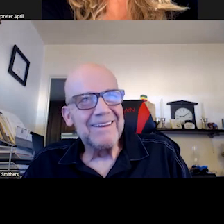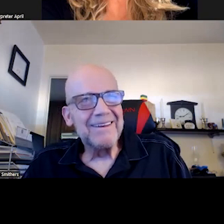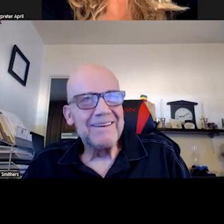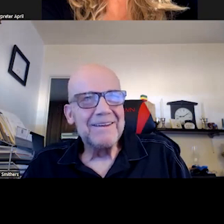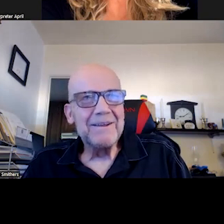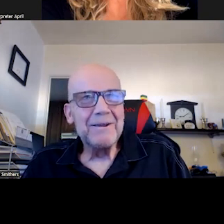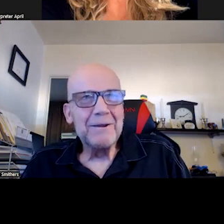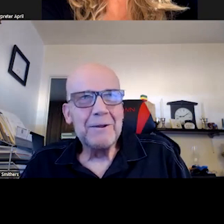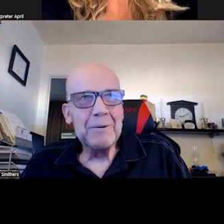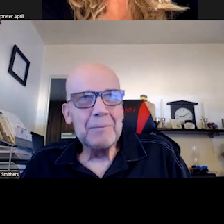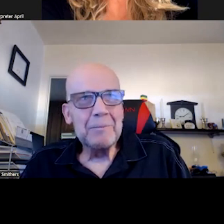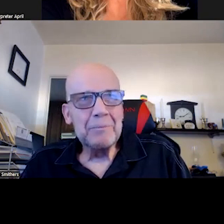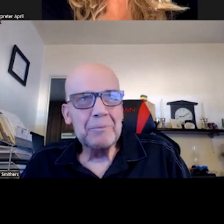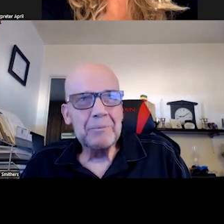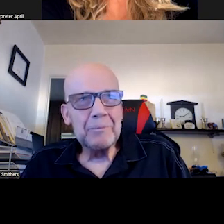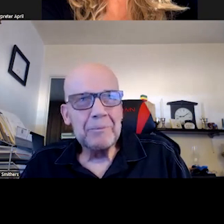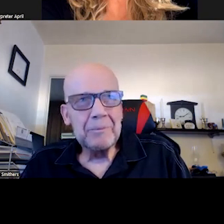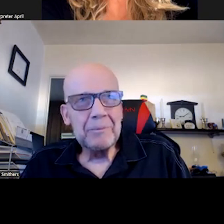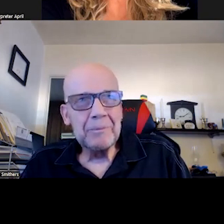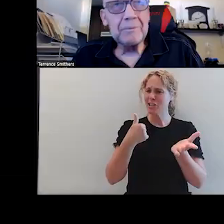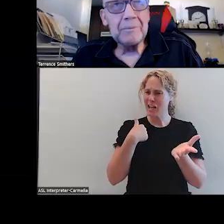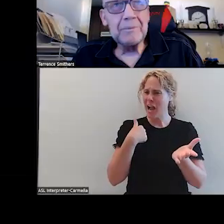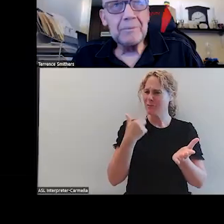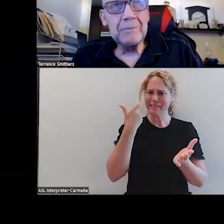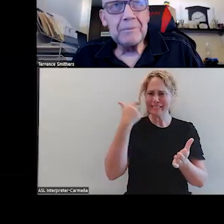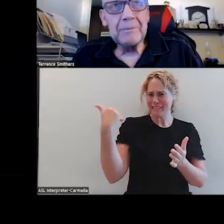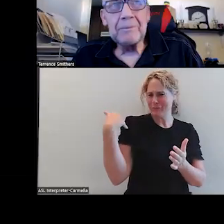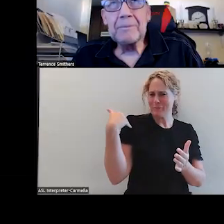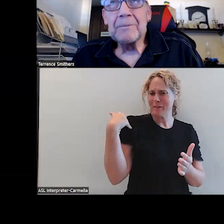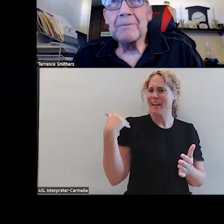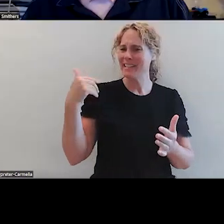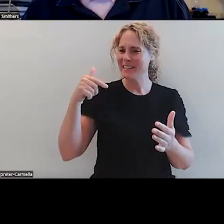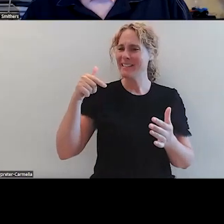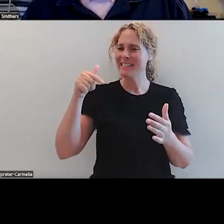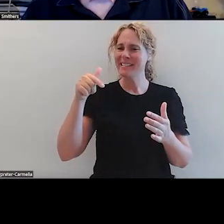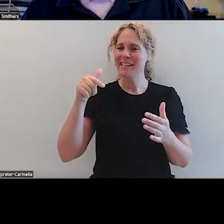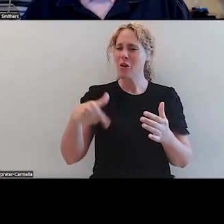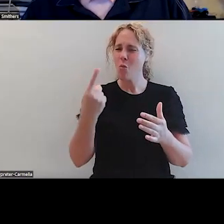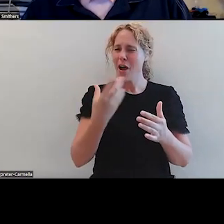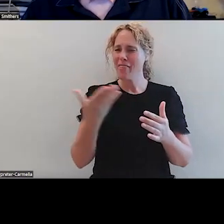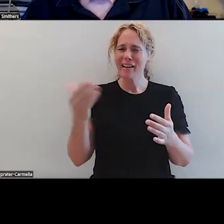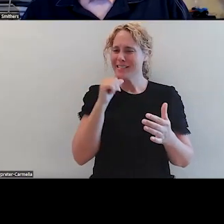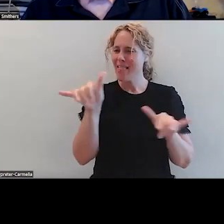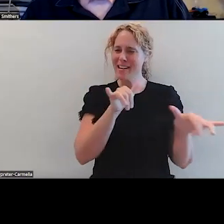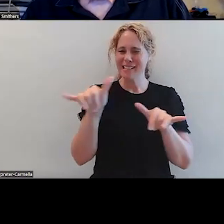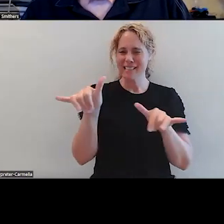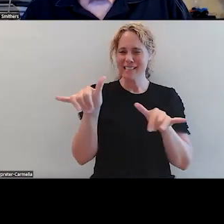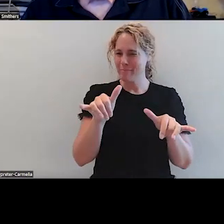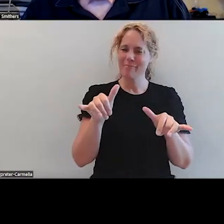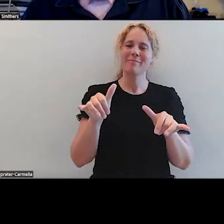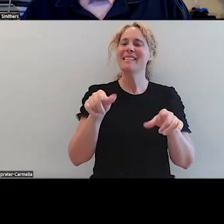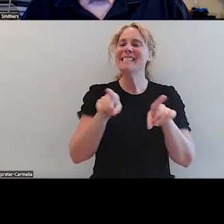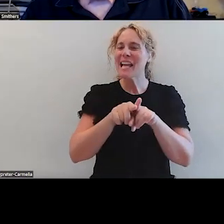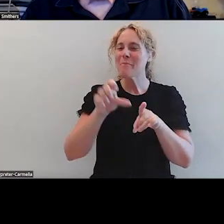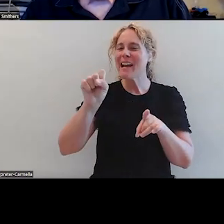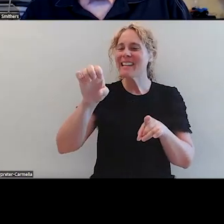is a special edition. I was briefly reminded that this is one of these things is not like the other. So just like in Sesame Street, where we